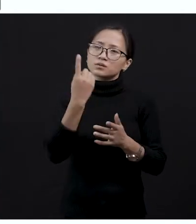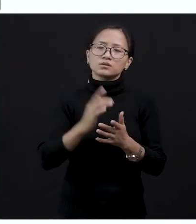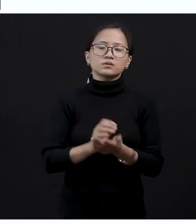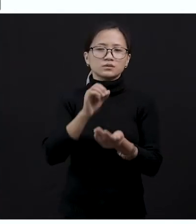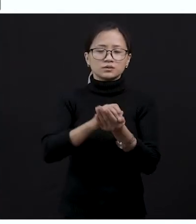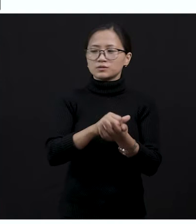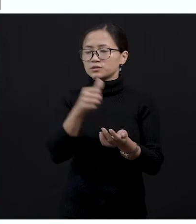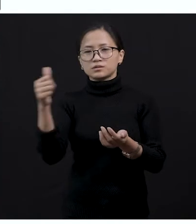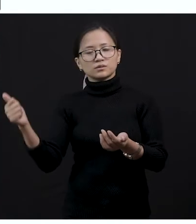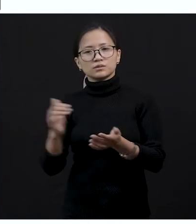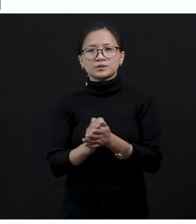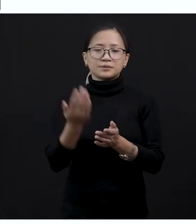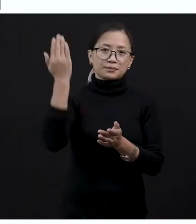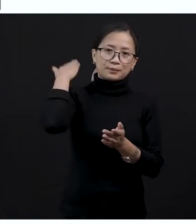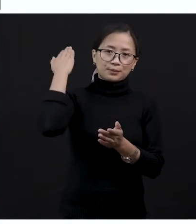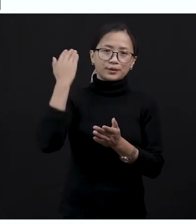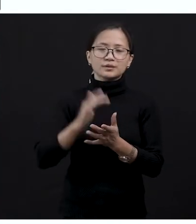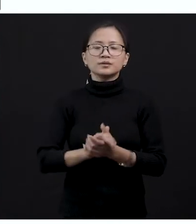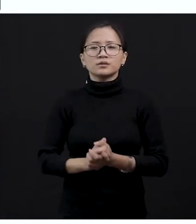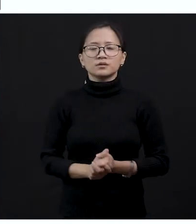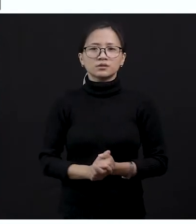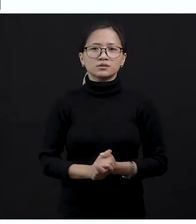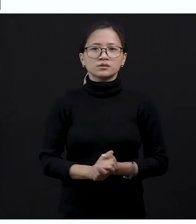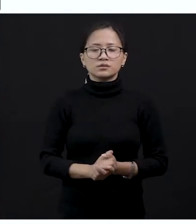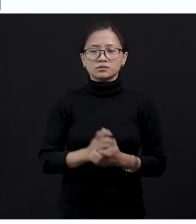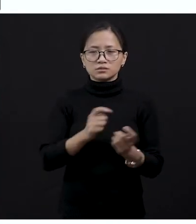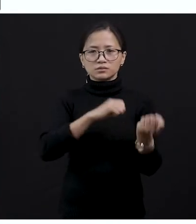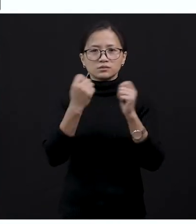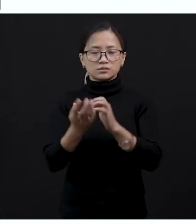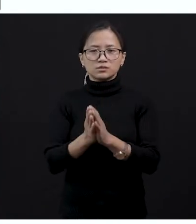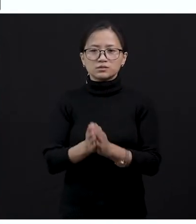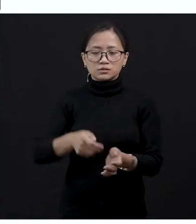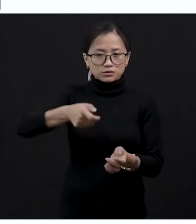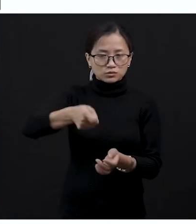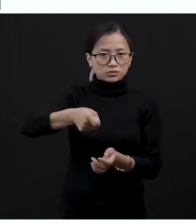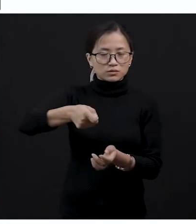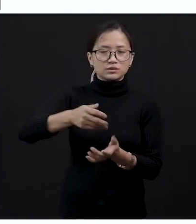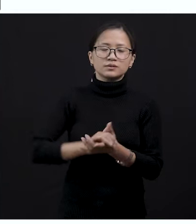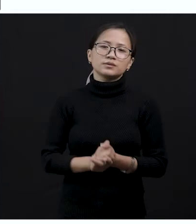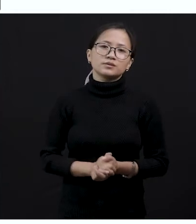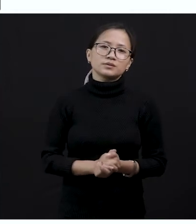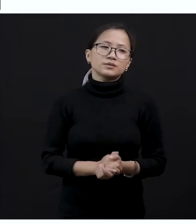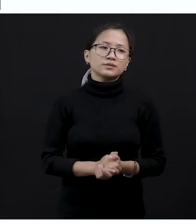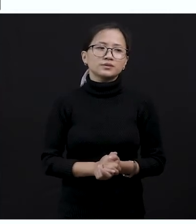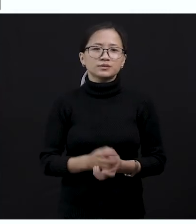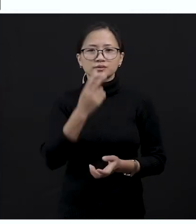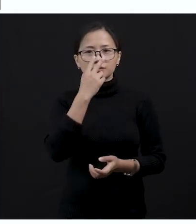you can keep the other one at the back. Now you turn on the torchlight and